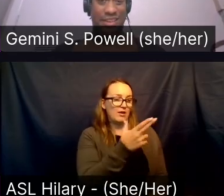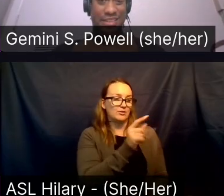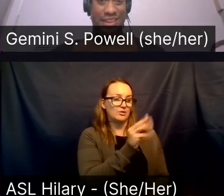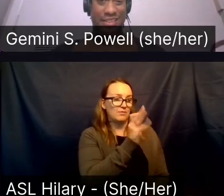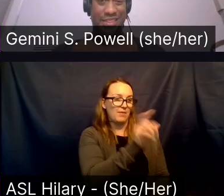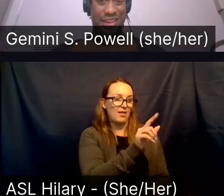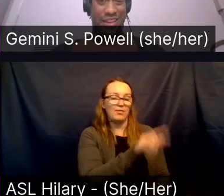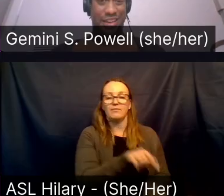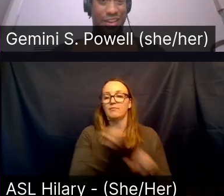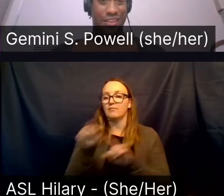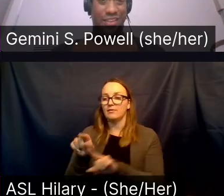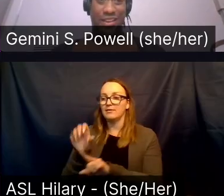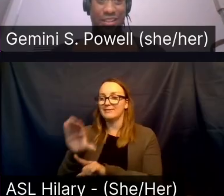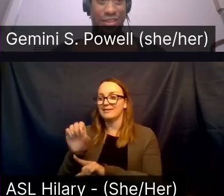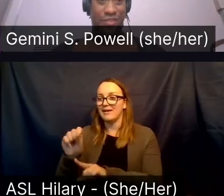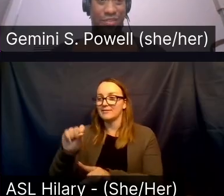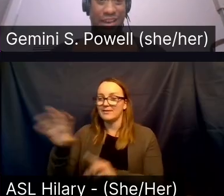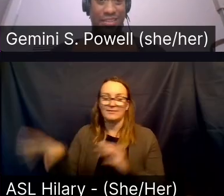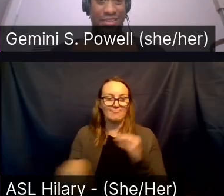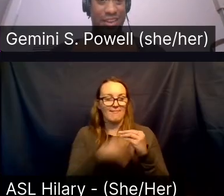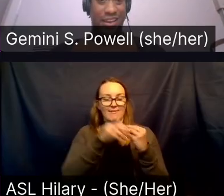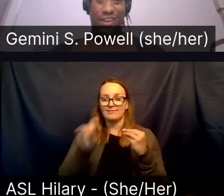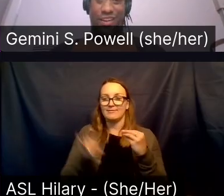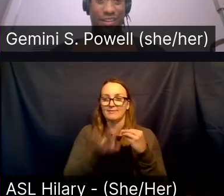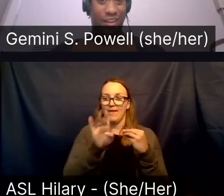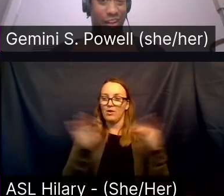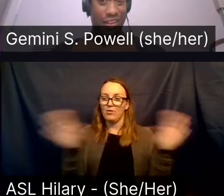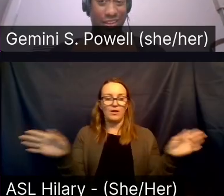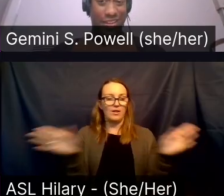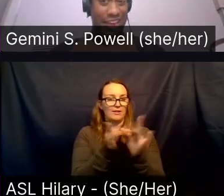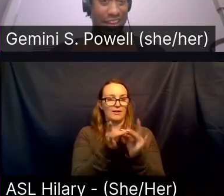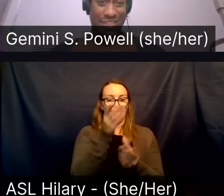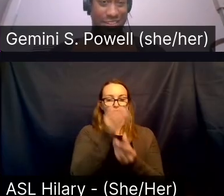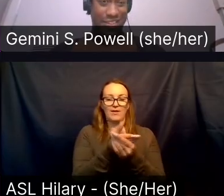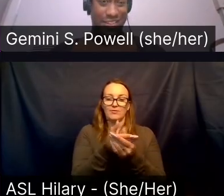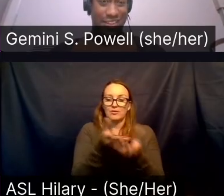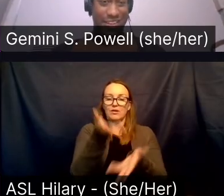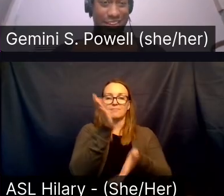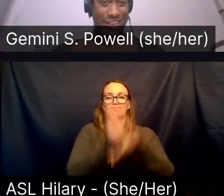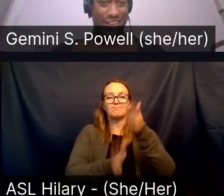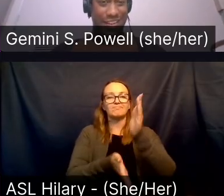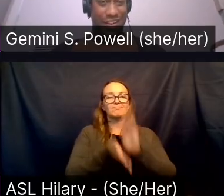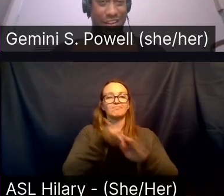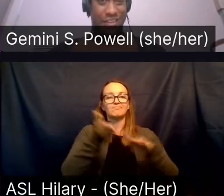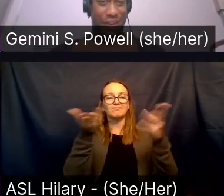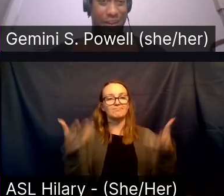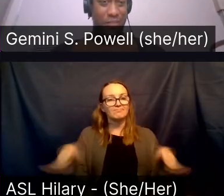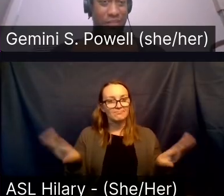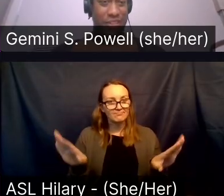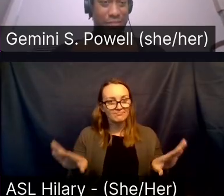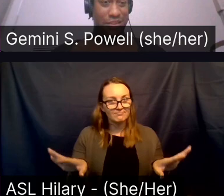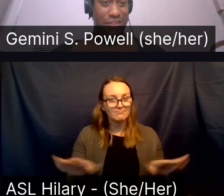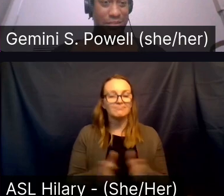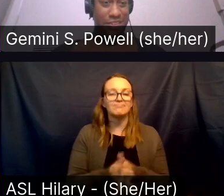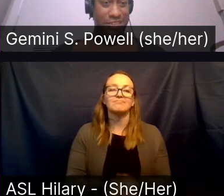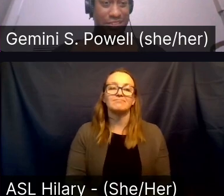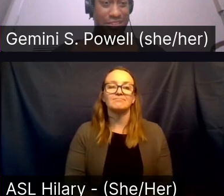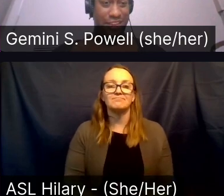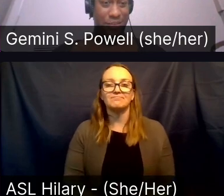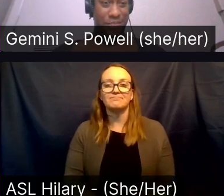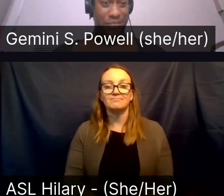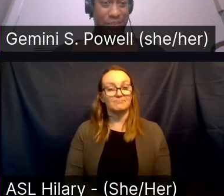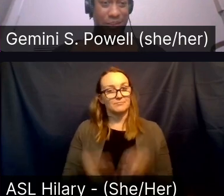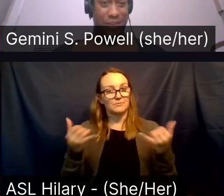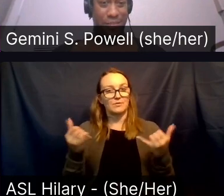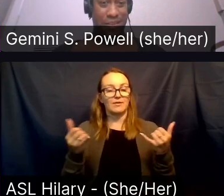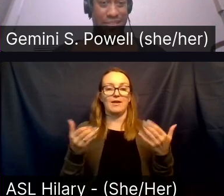it with CSS, you're going to link those files, and you're going to call it a day, essentially. All right, let's put these pieces